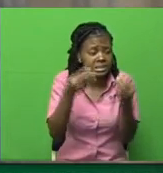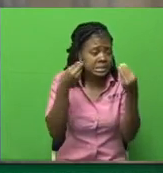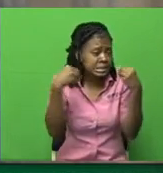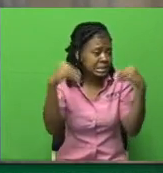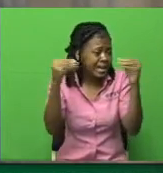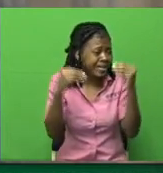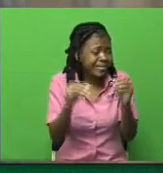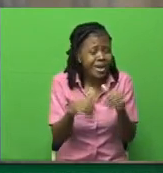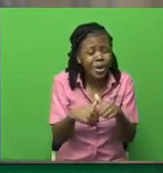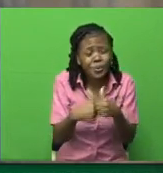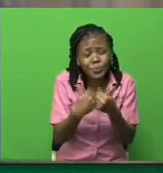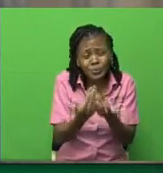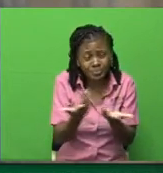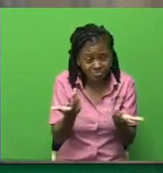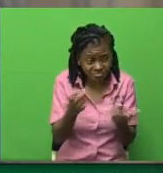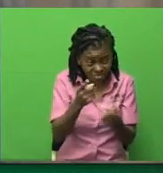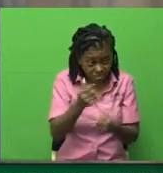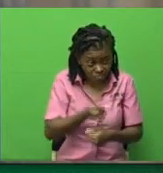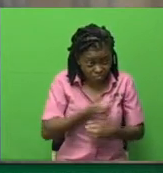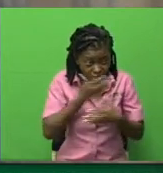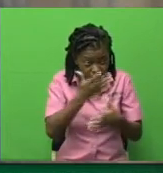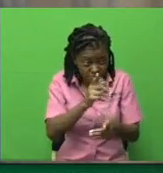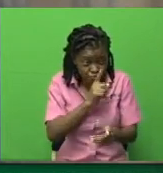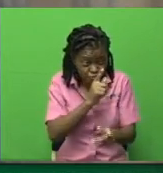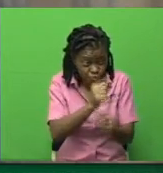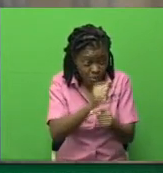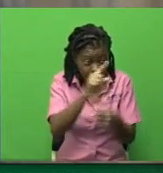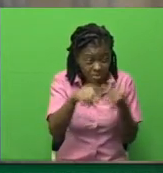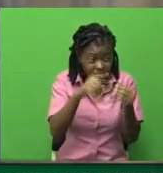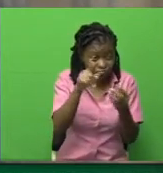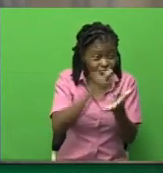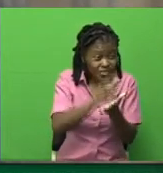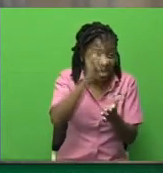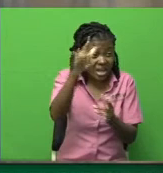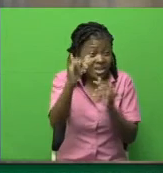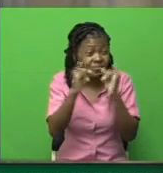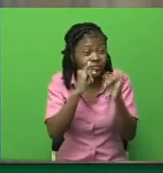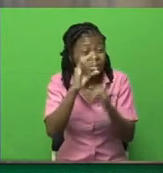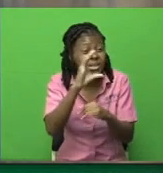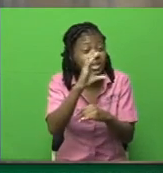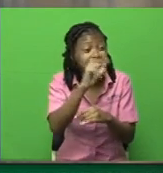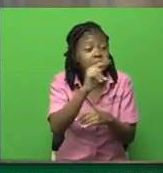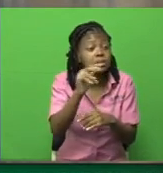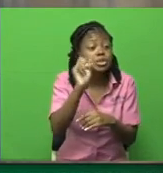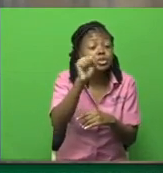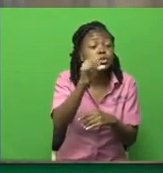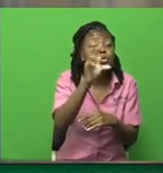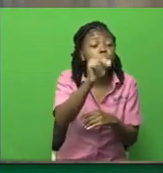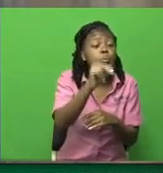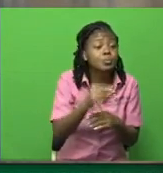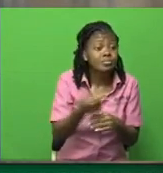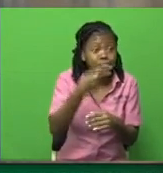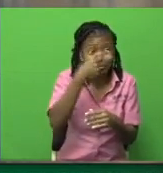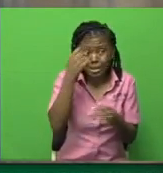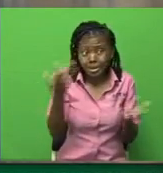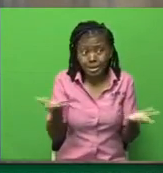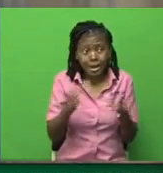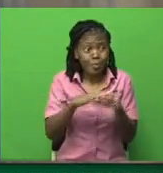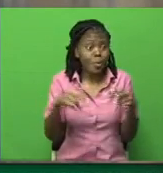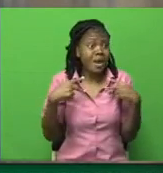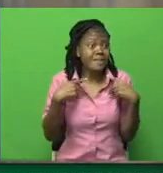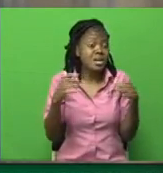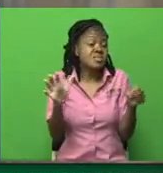you truthful when you spoke to that CNN people on that program because you have not the capacity nor the ability